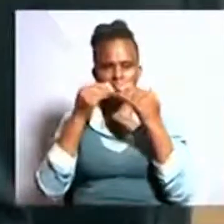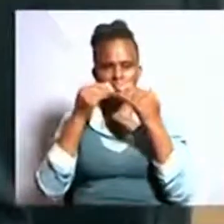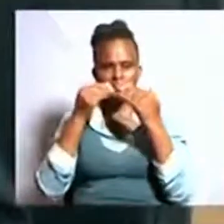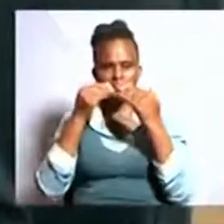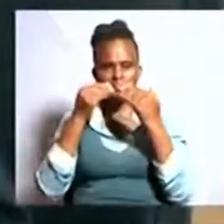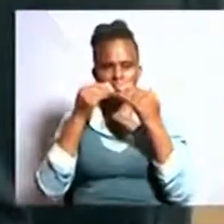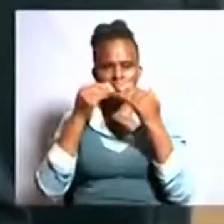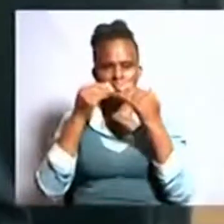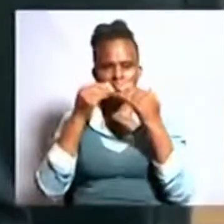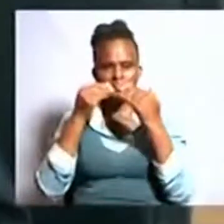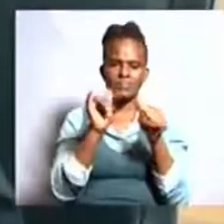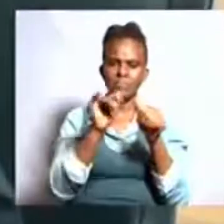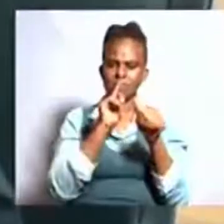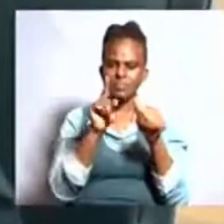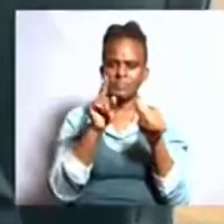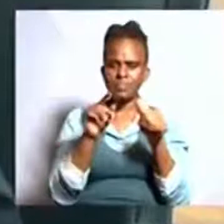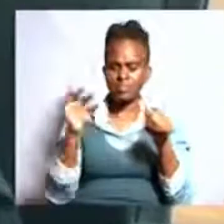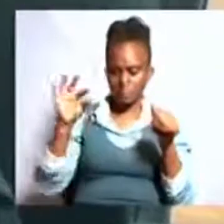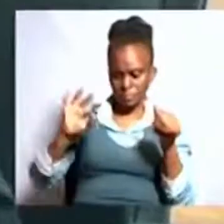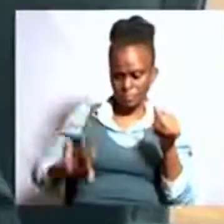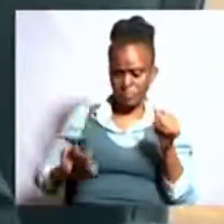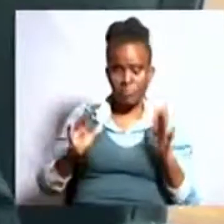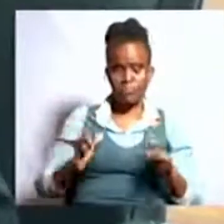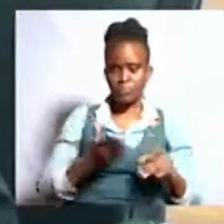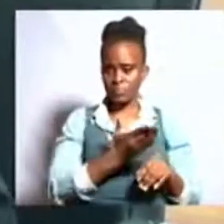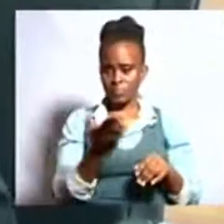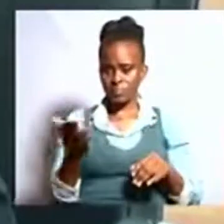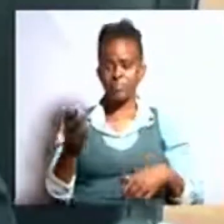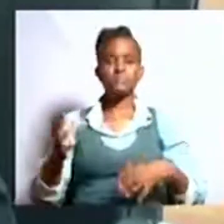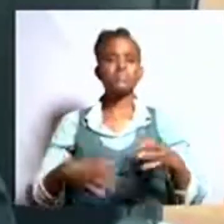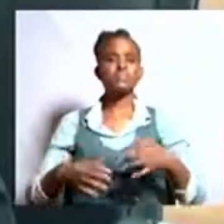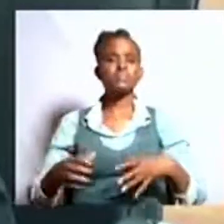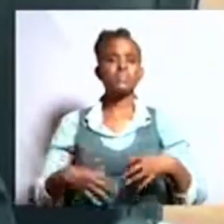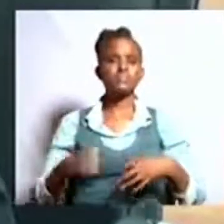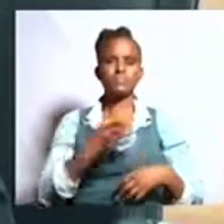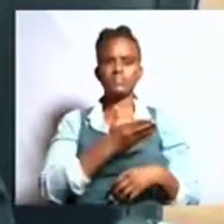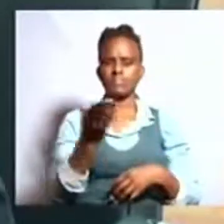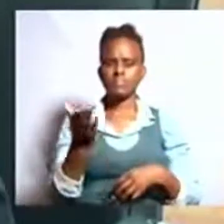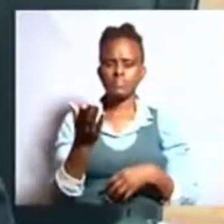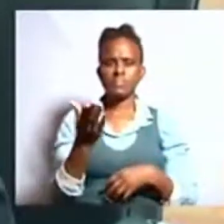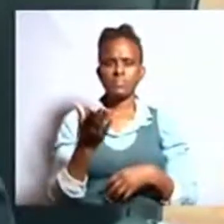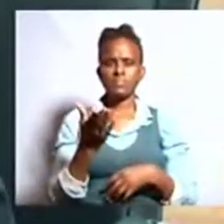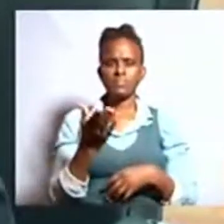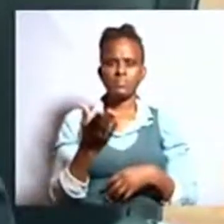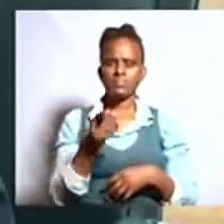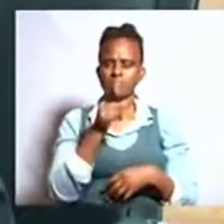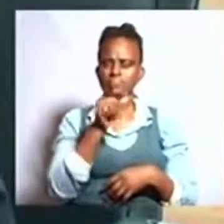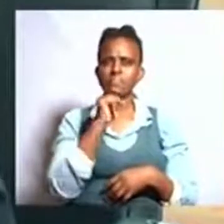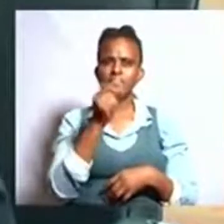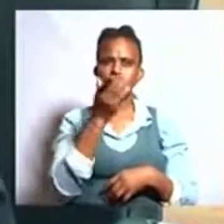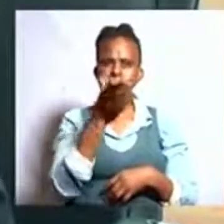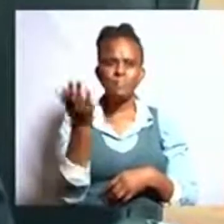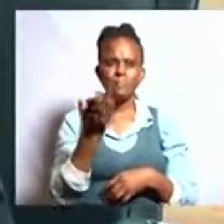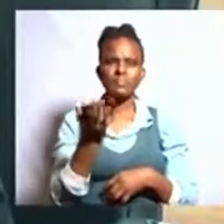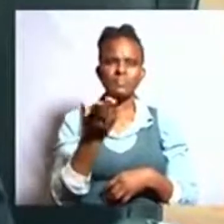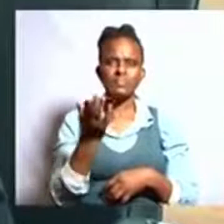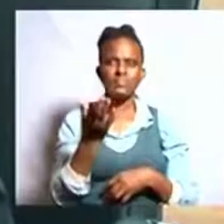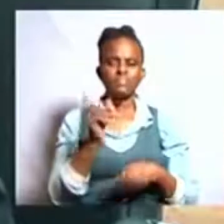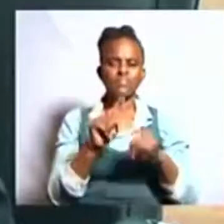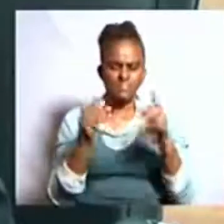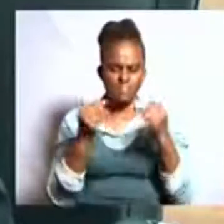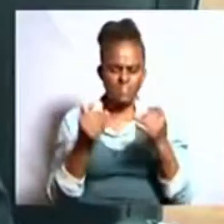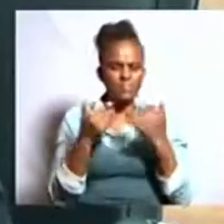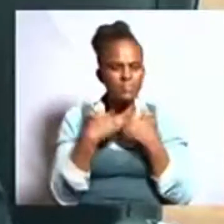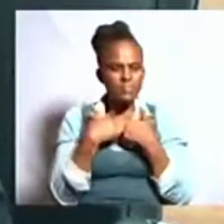light of the fact that beneficiaries are the ones complaining that these facilities are not there, but